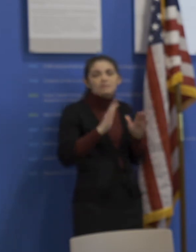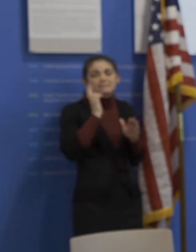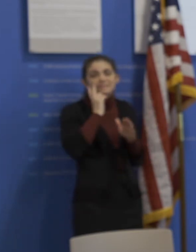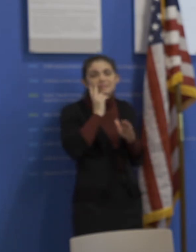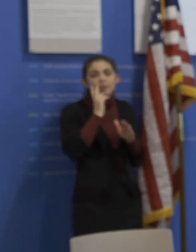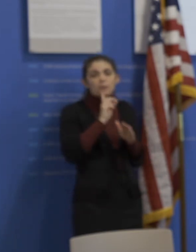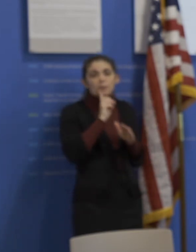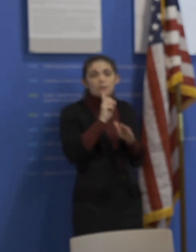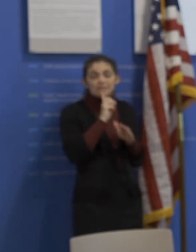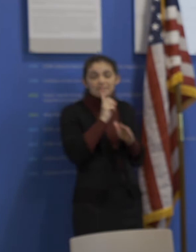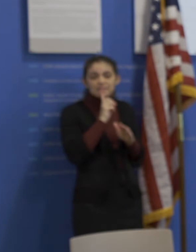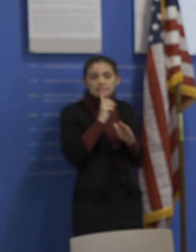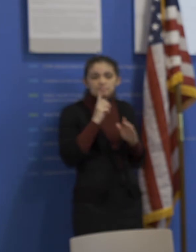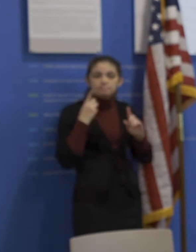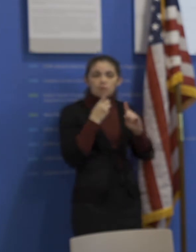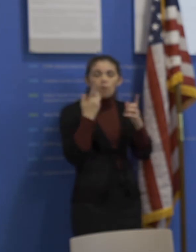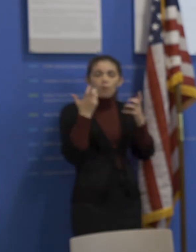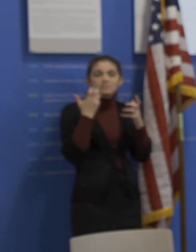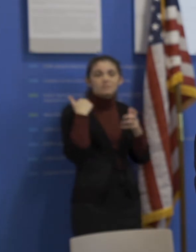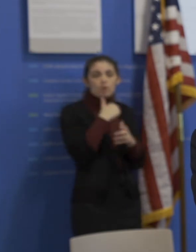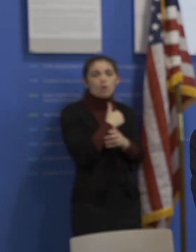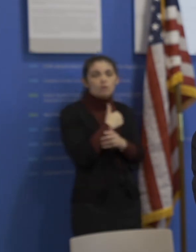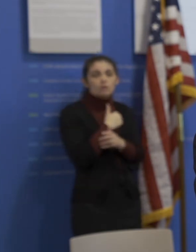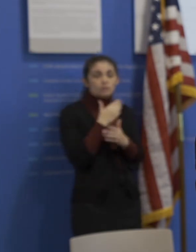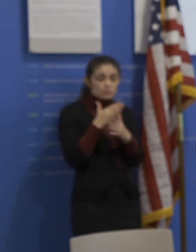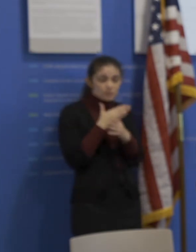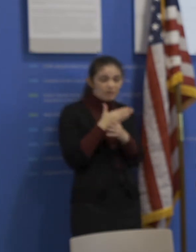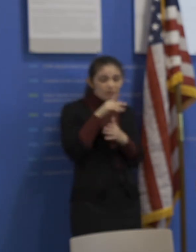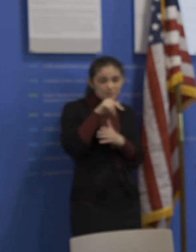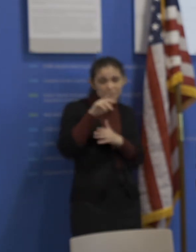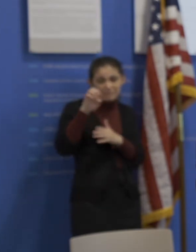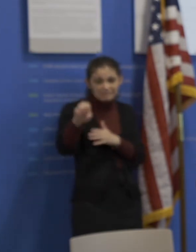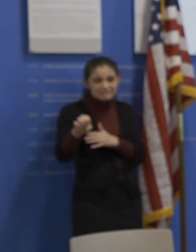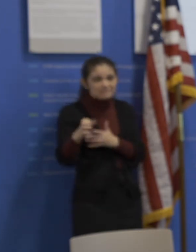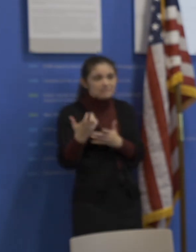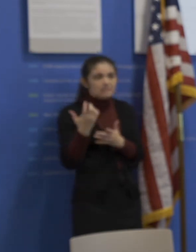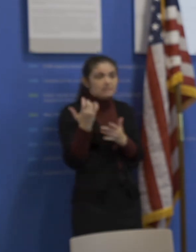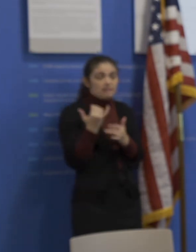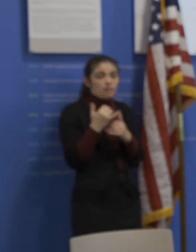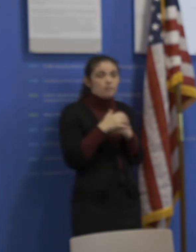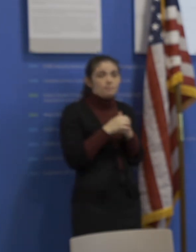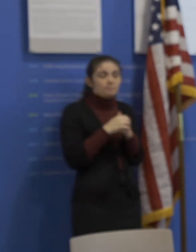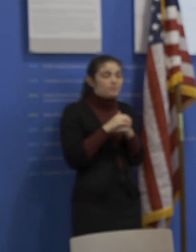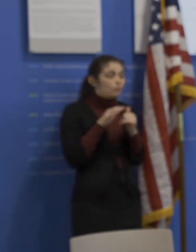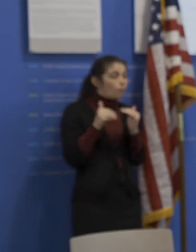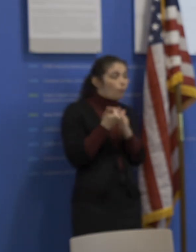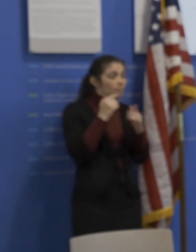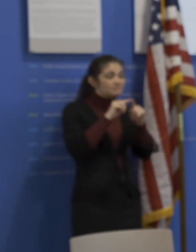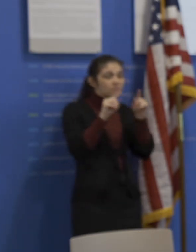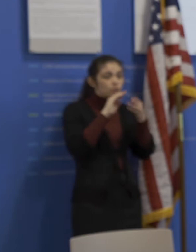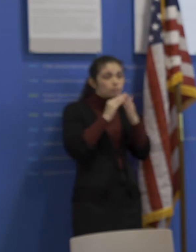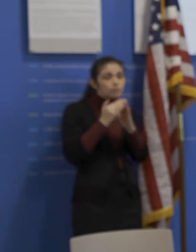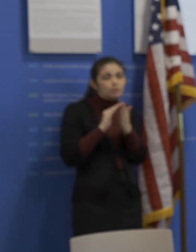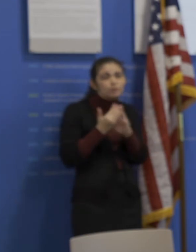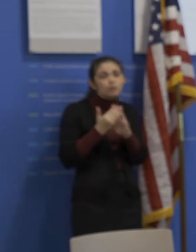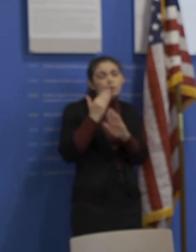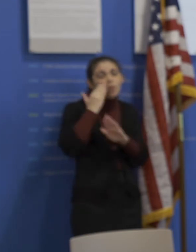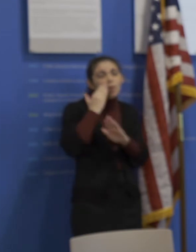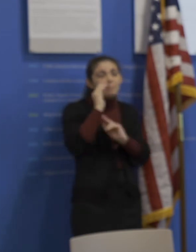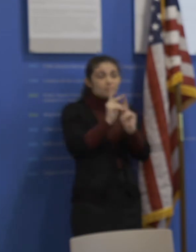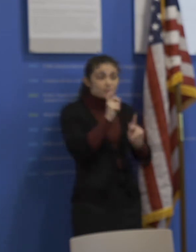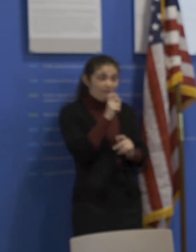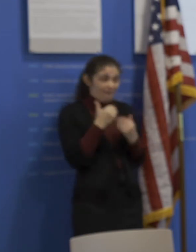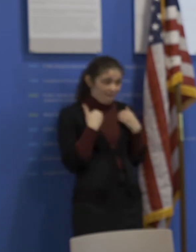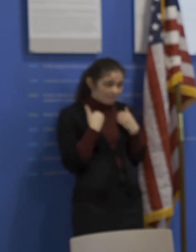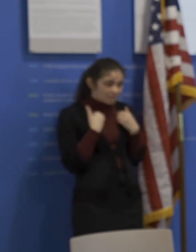always been a hallmark of our first responders. They're sharing PPE, personal protective equipment, across our community to make sure those that do not